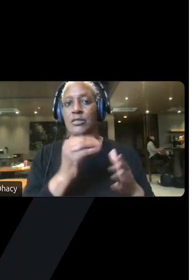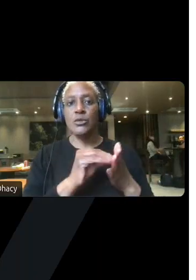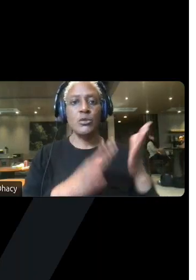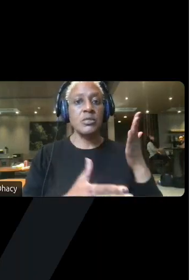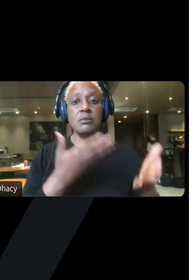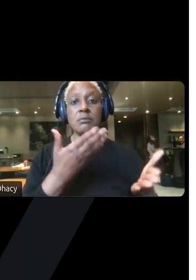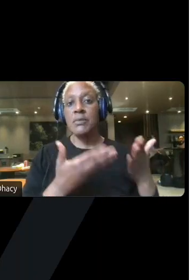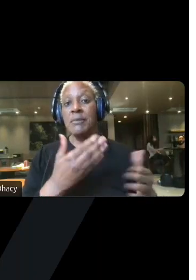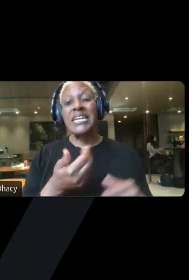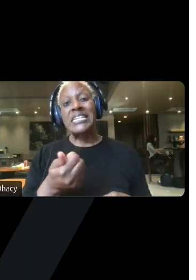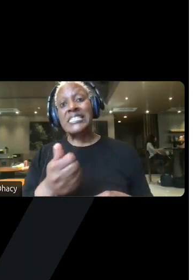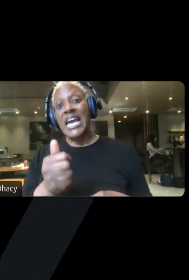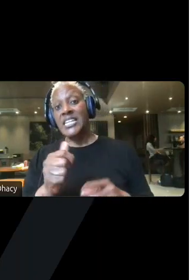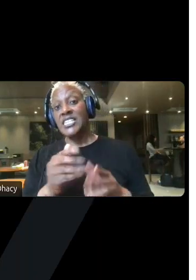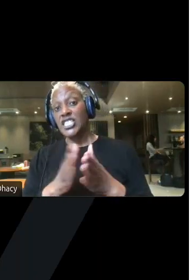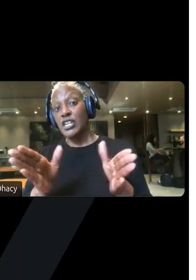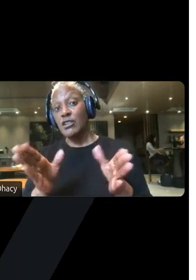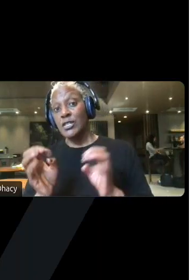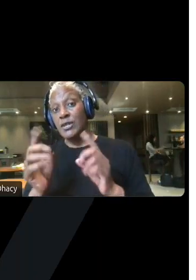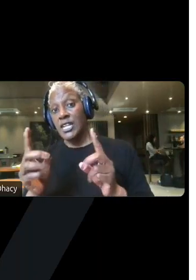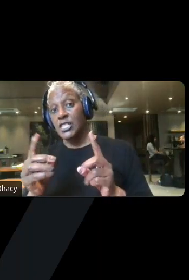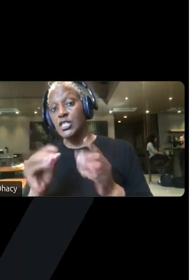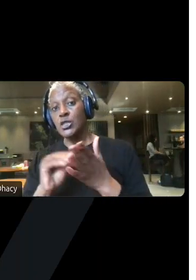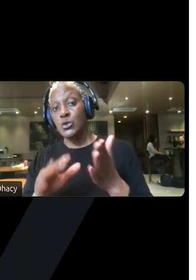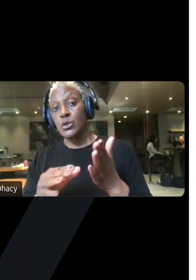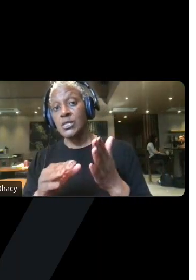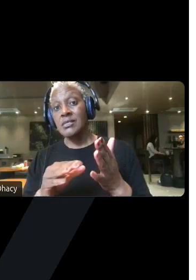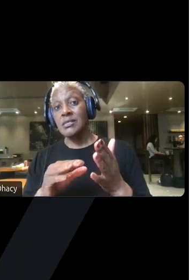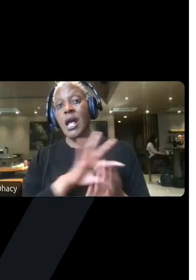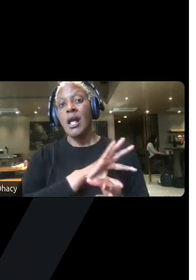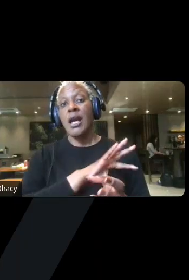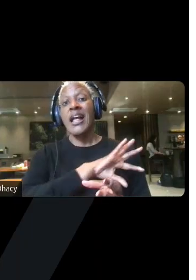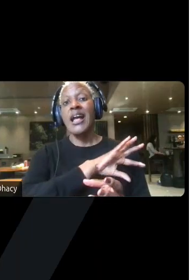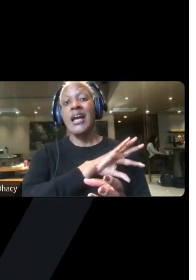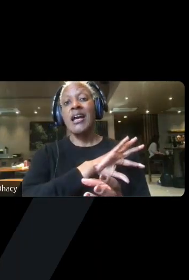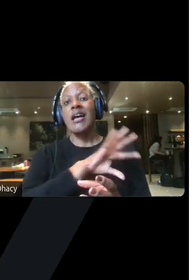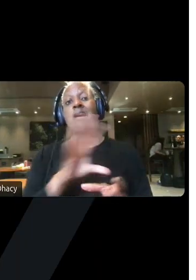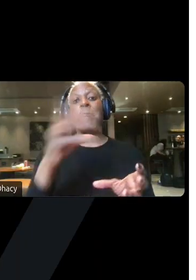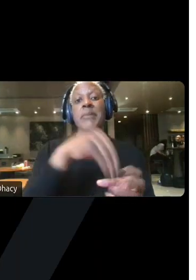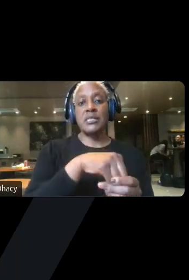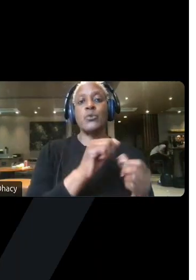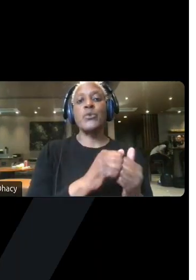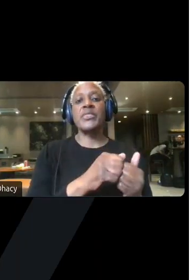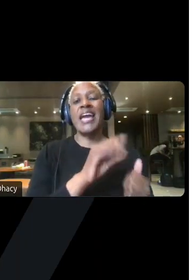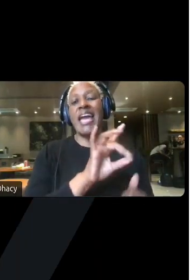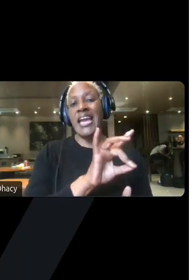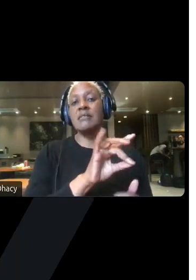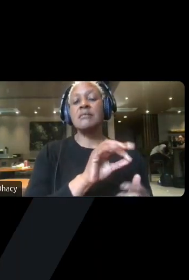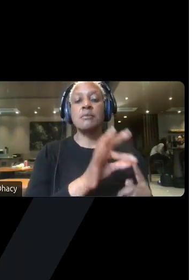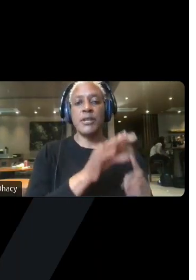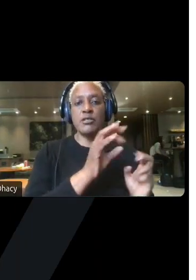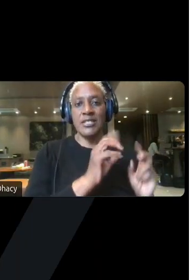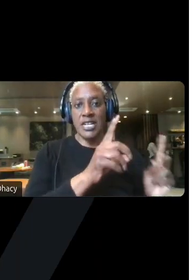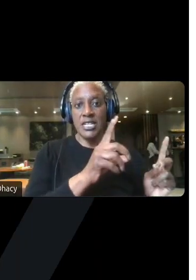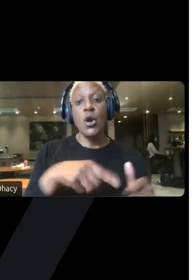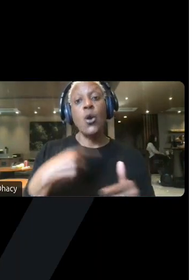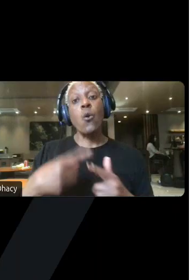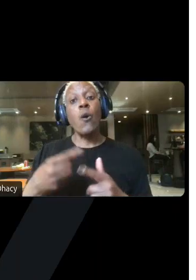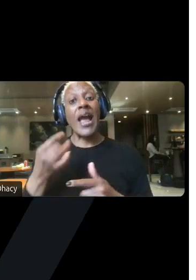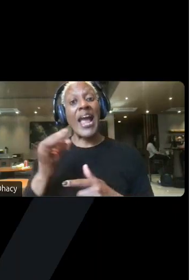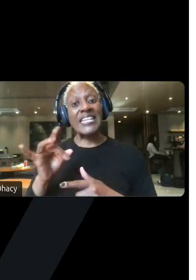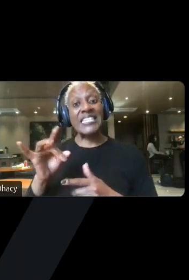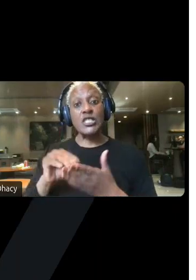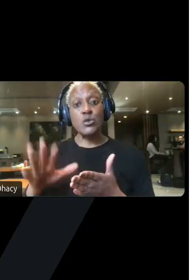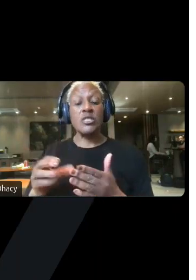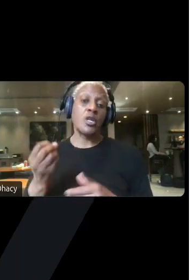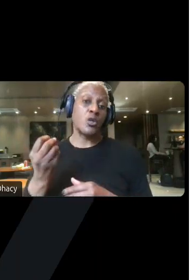like 10 general education students and 8 special education students, or 18 students might be 12 general education